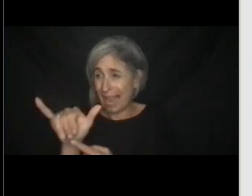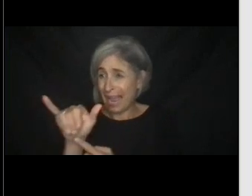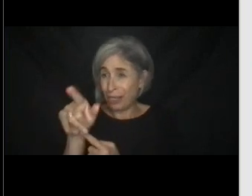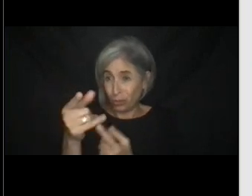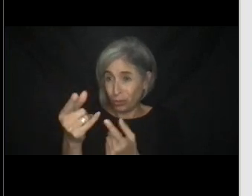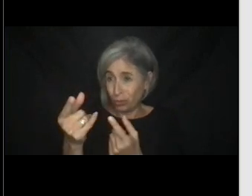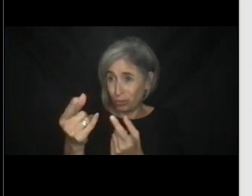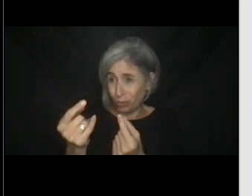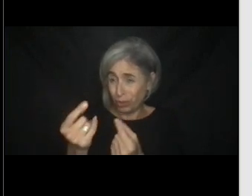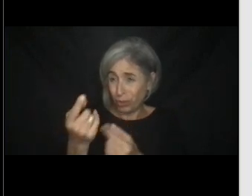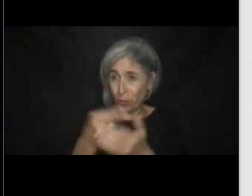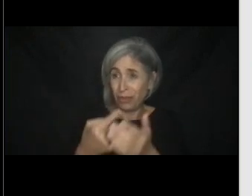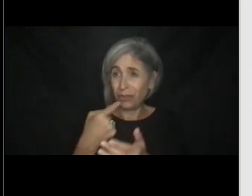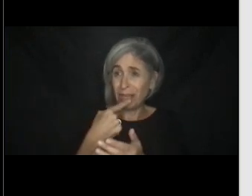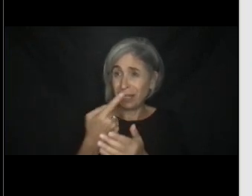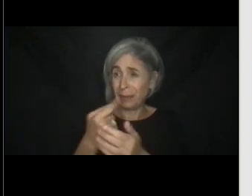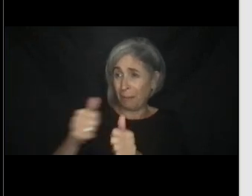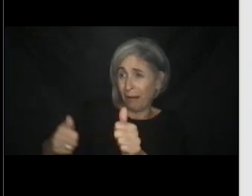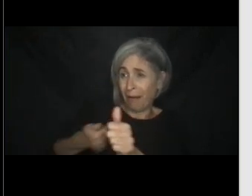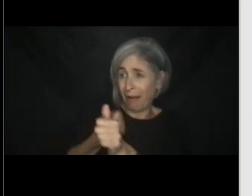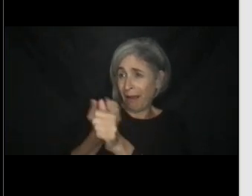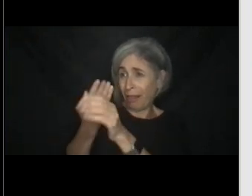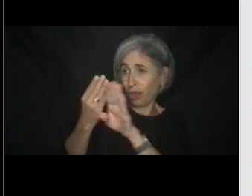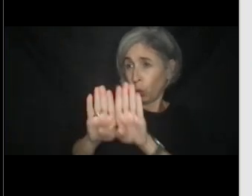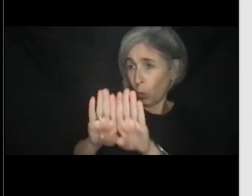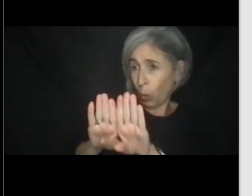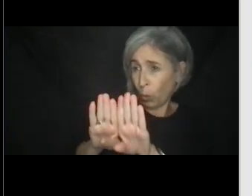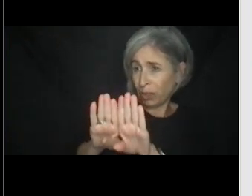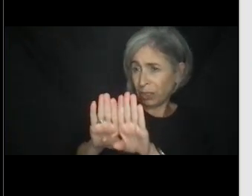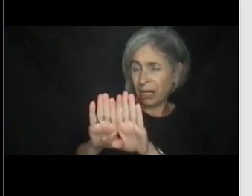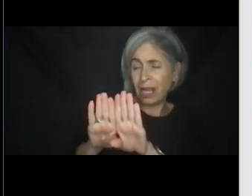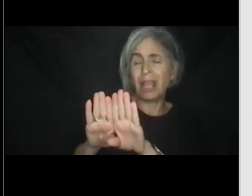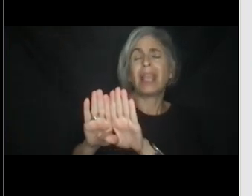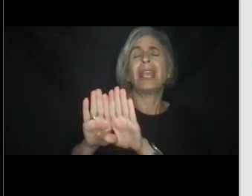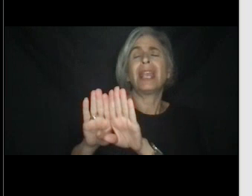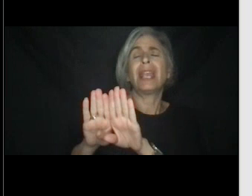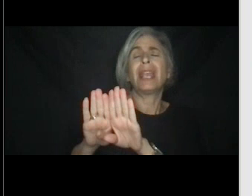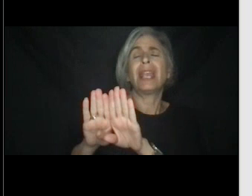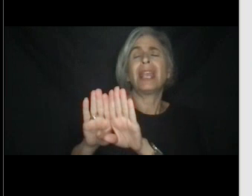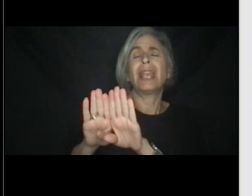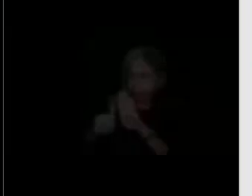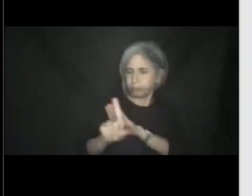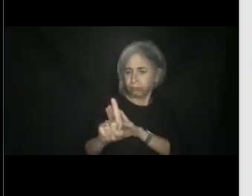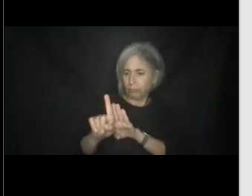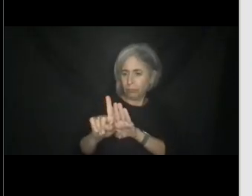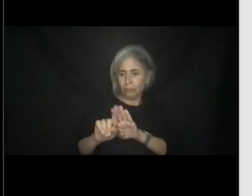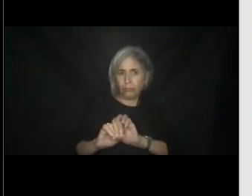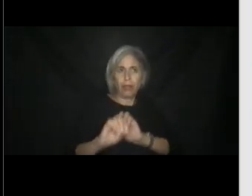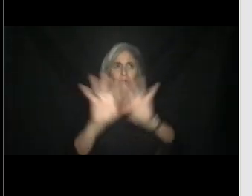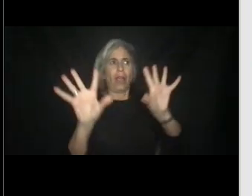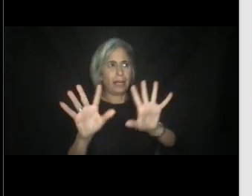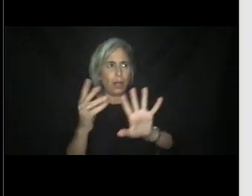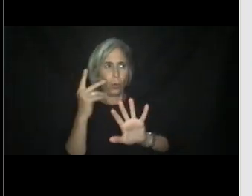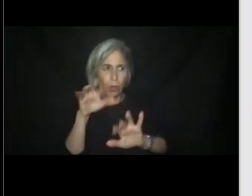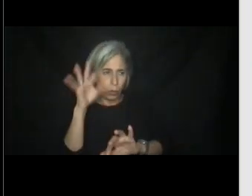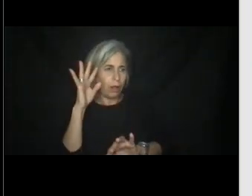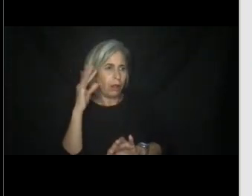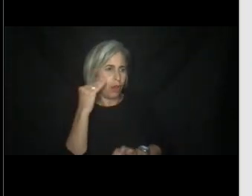what you doing behind them closed doors, it's gonna come behind the light and see. Because at the end of the